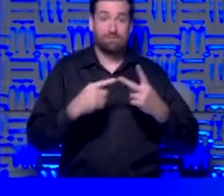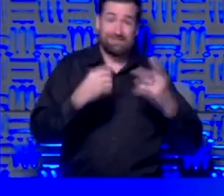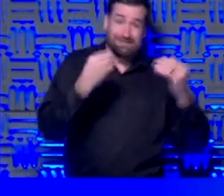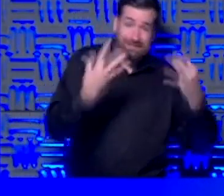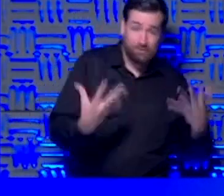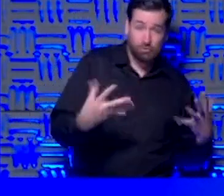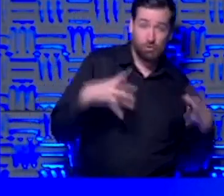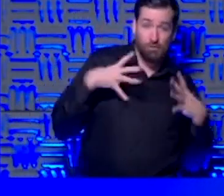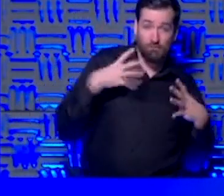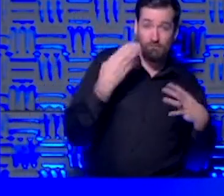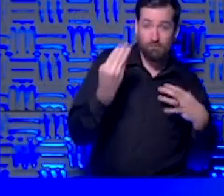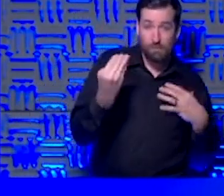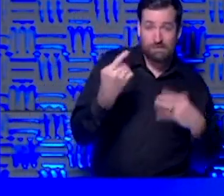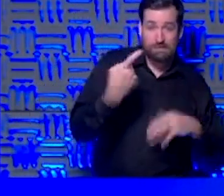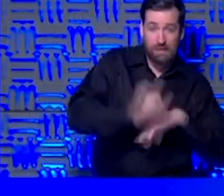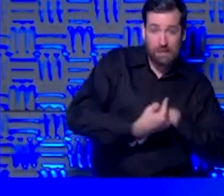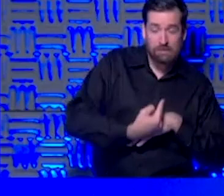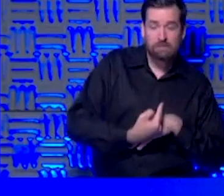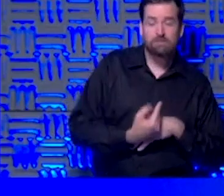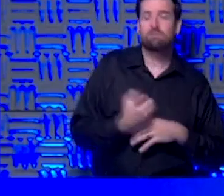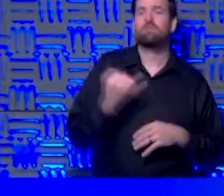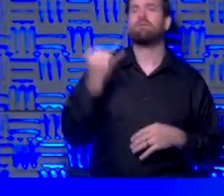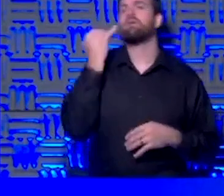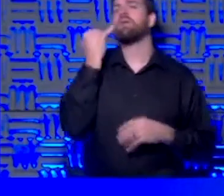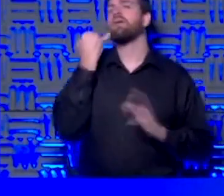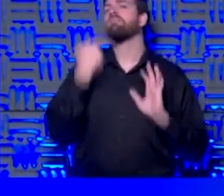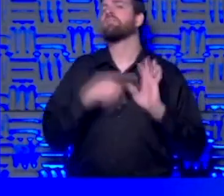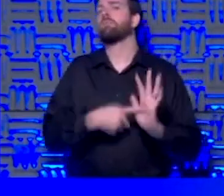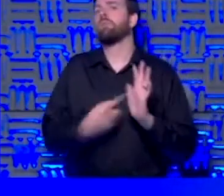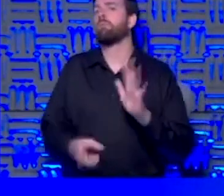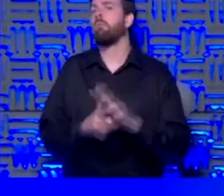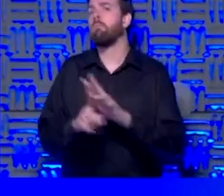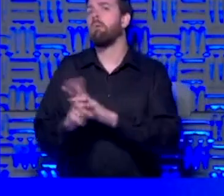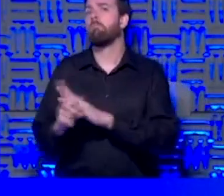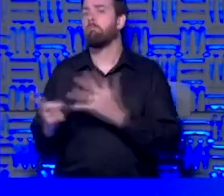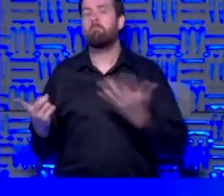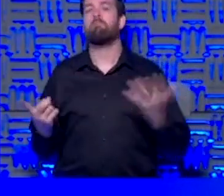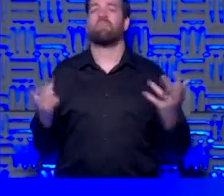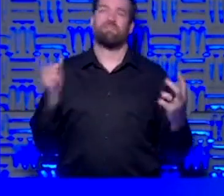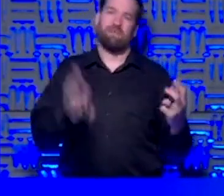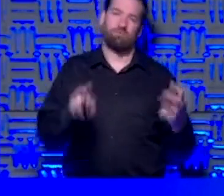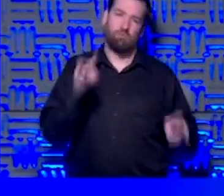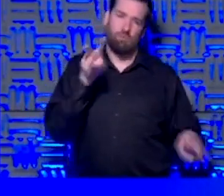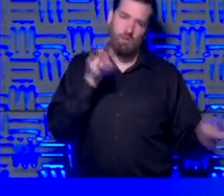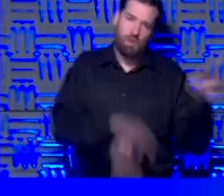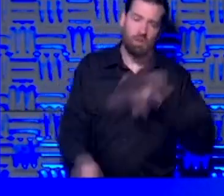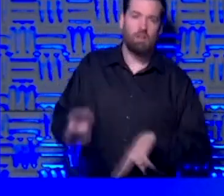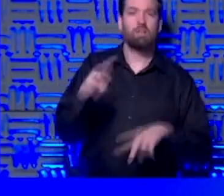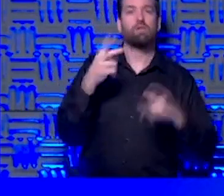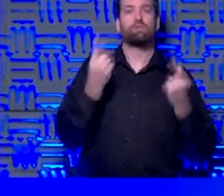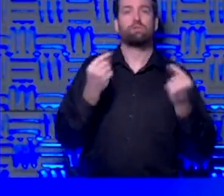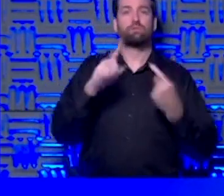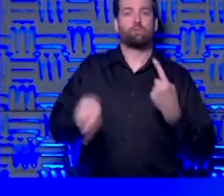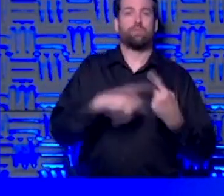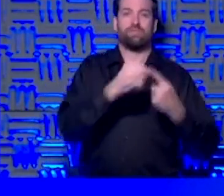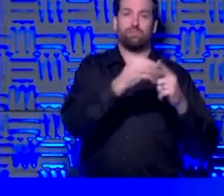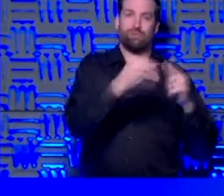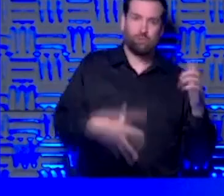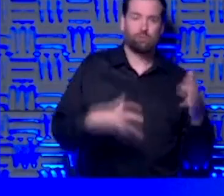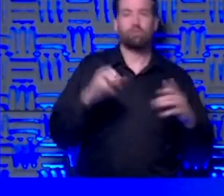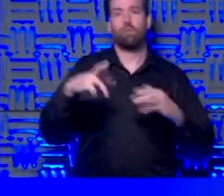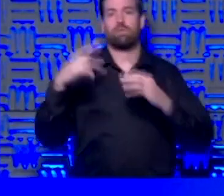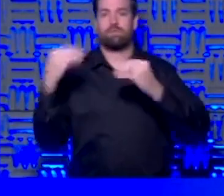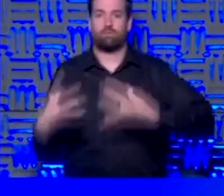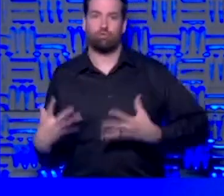be out for 14 days? And and then what if they do develop symptoms? I think there's going to have to be a look at what we do when a student or a teacher is